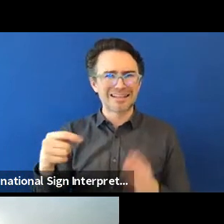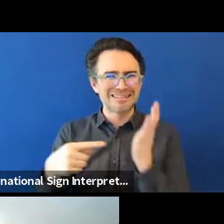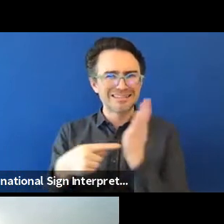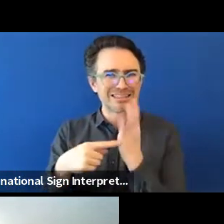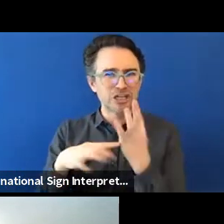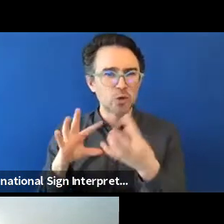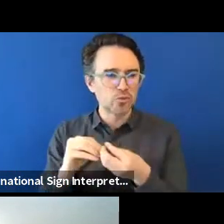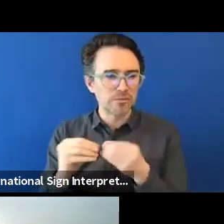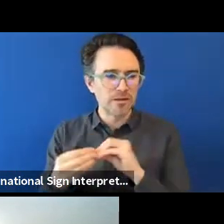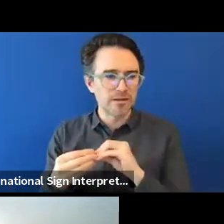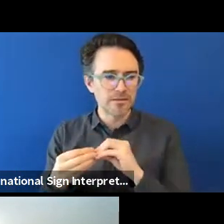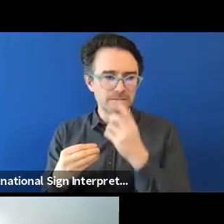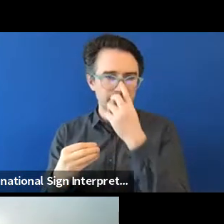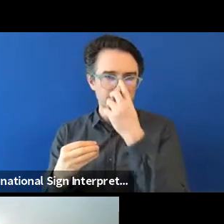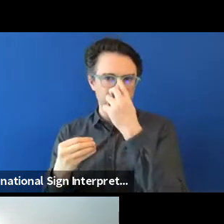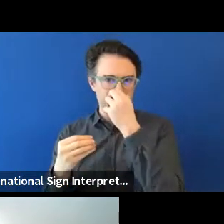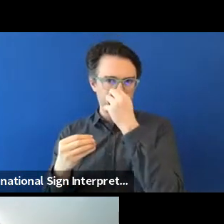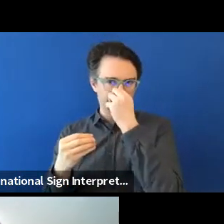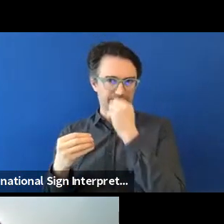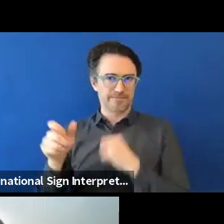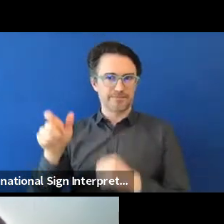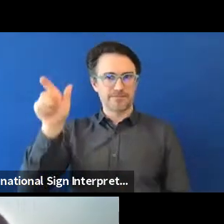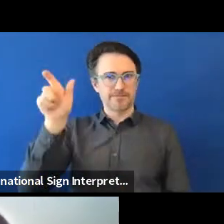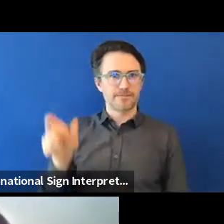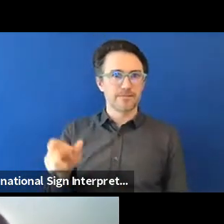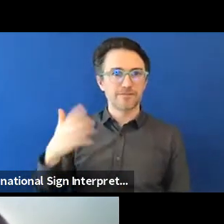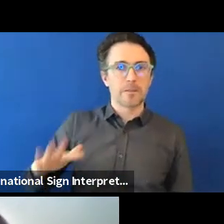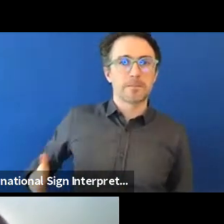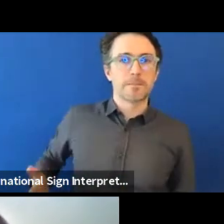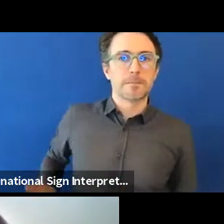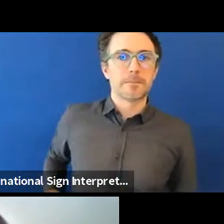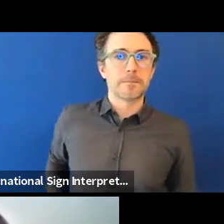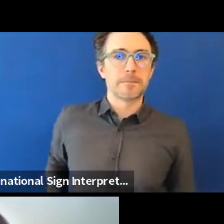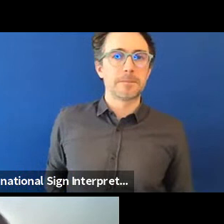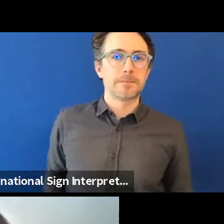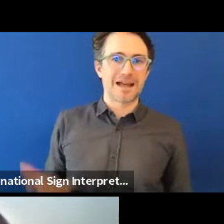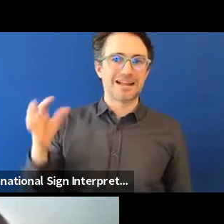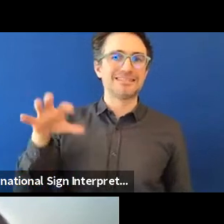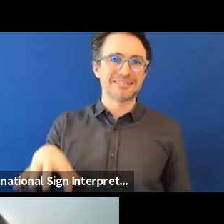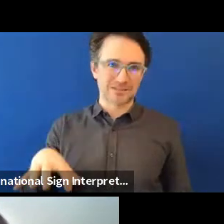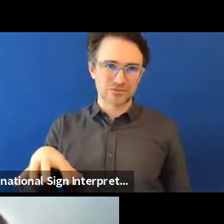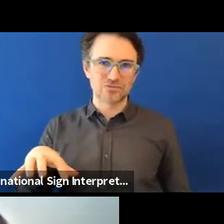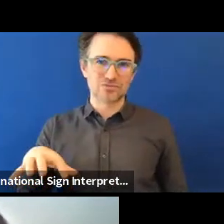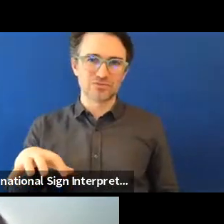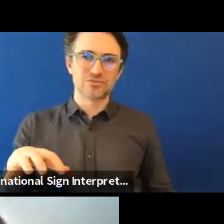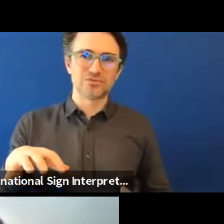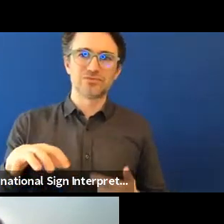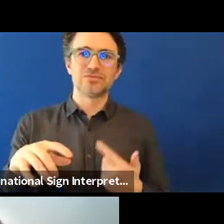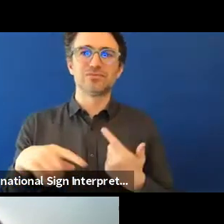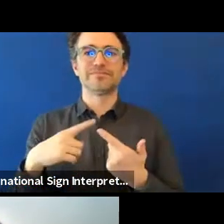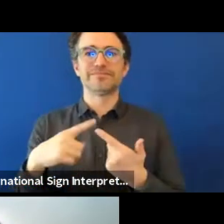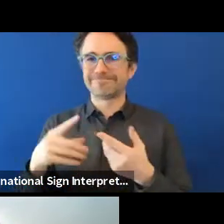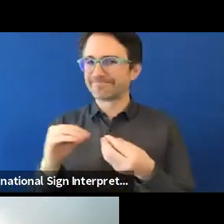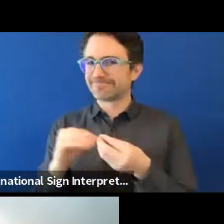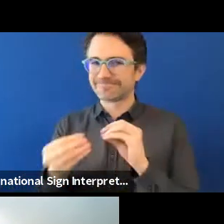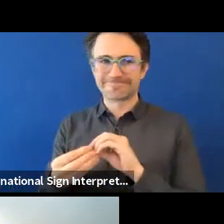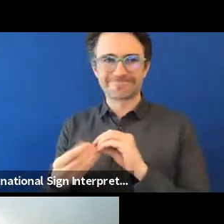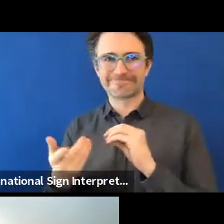national government of Bangladesh is having access issues, and he couldn't join us. So